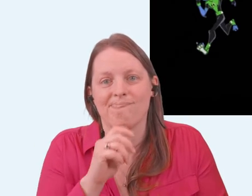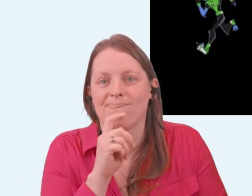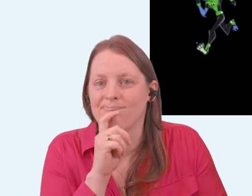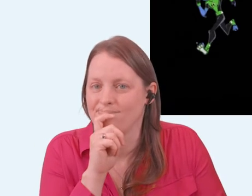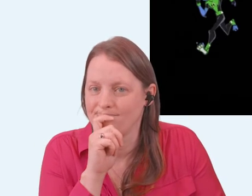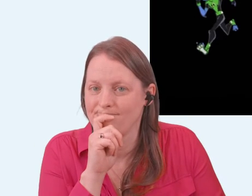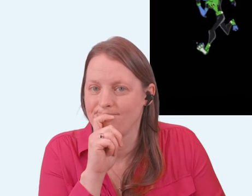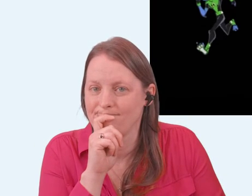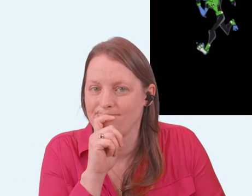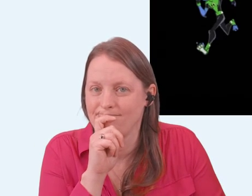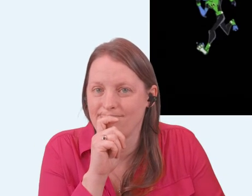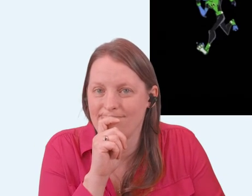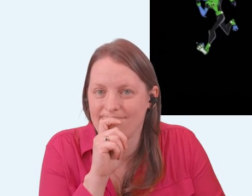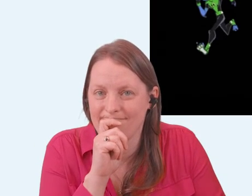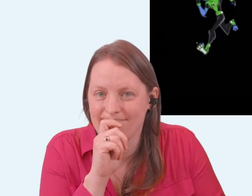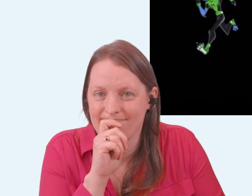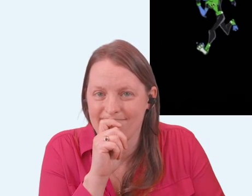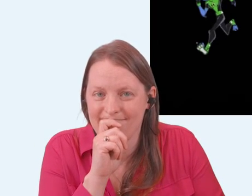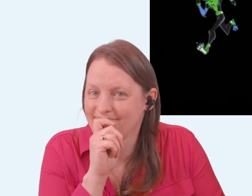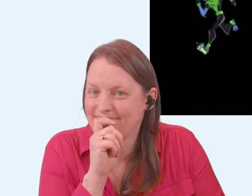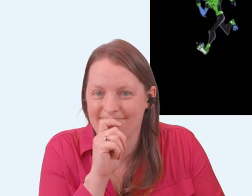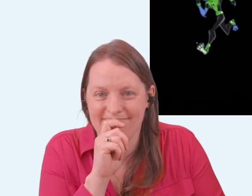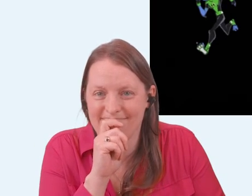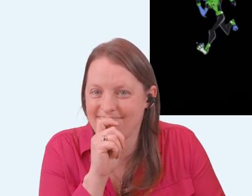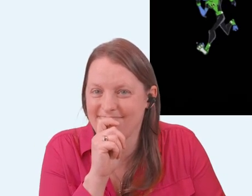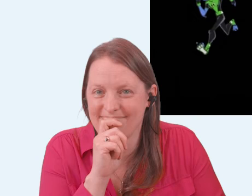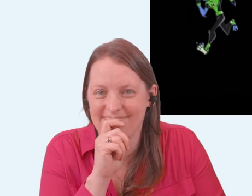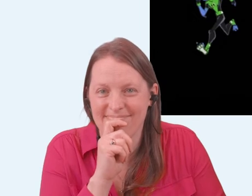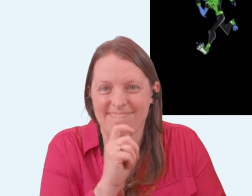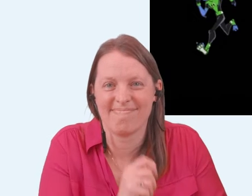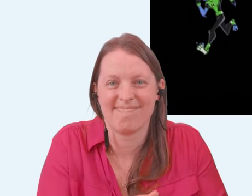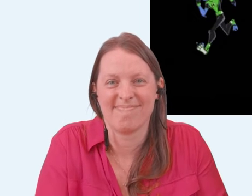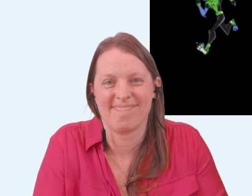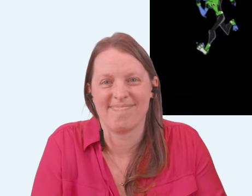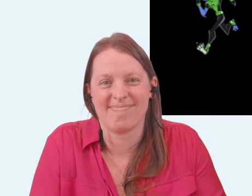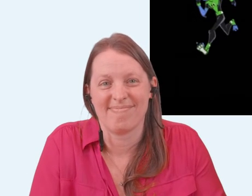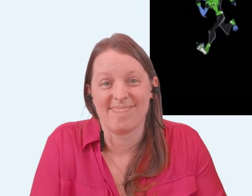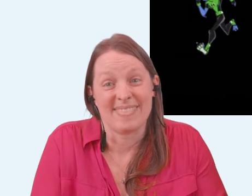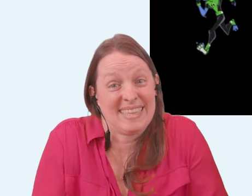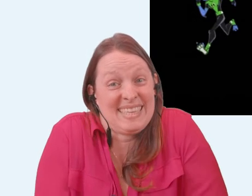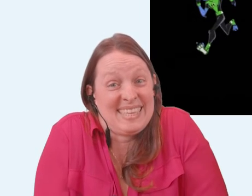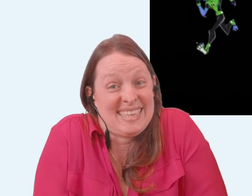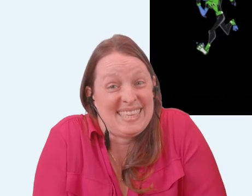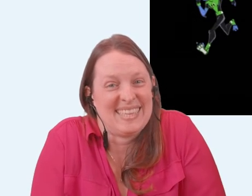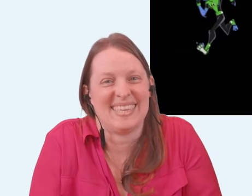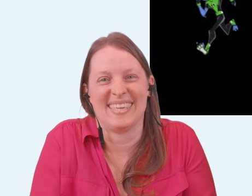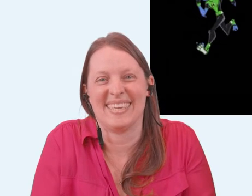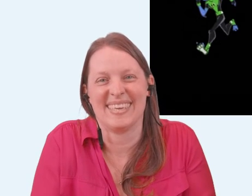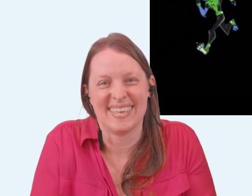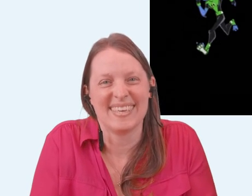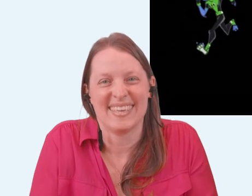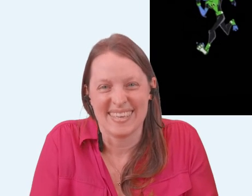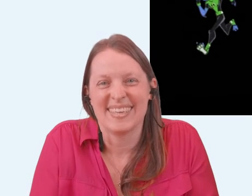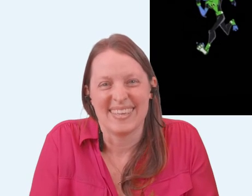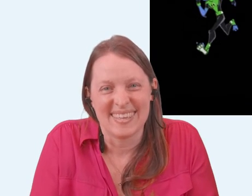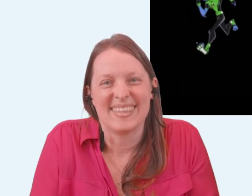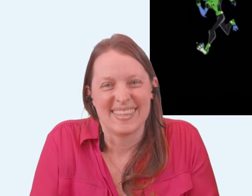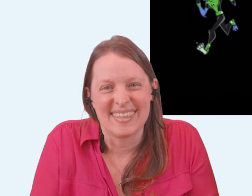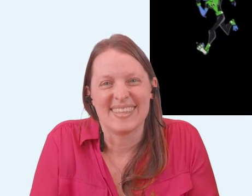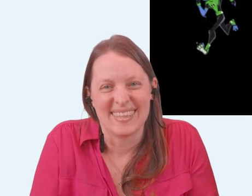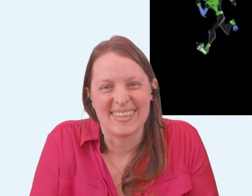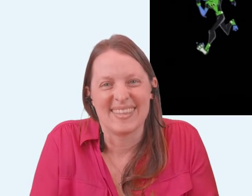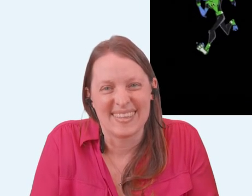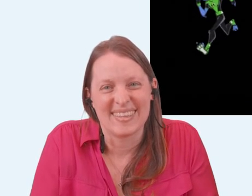intensity. My gosh. Is it a BPPV? Because there is no direction of the